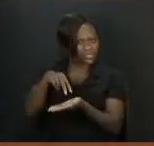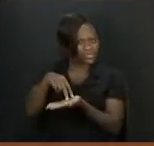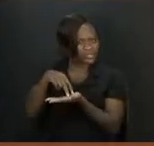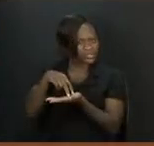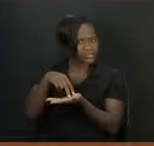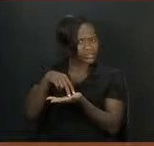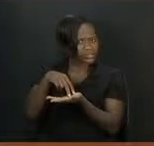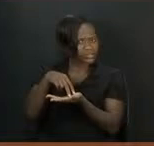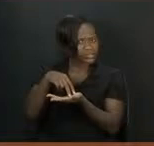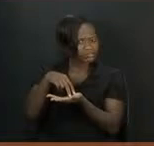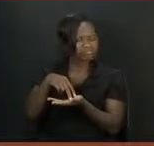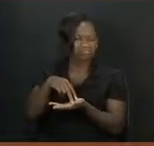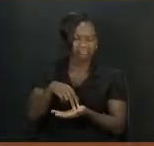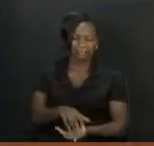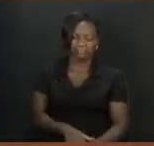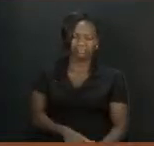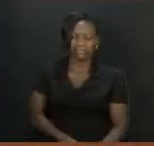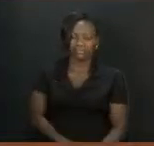but that is okay.